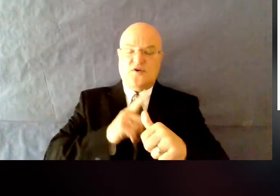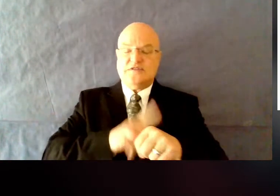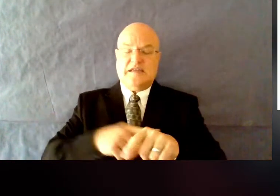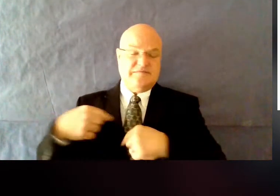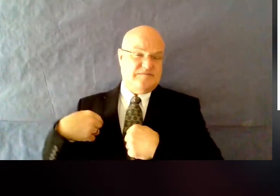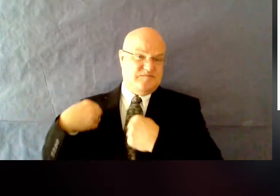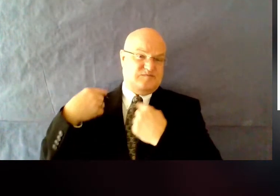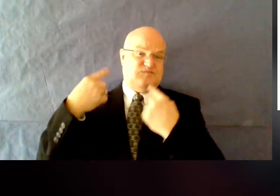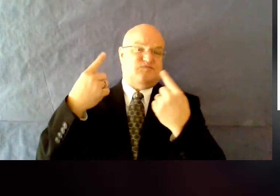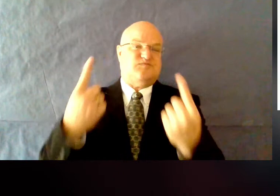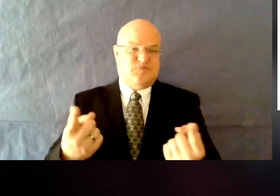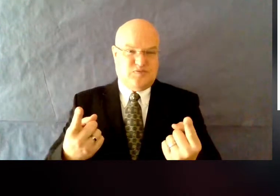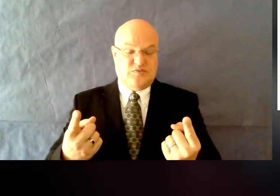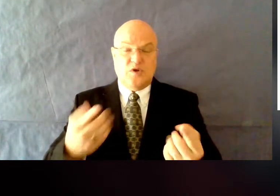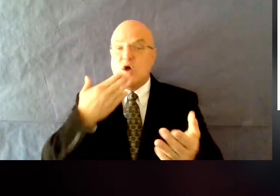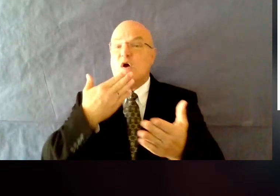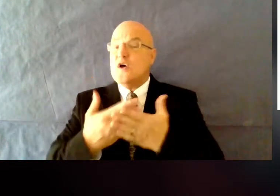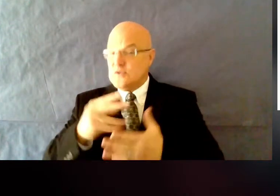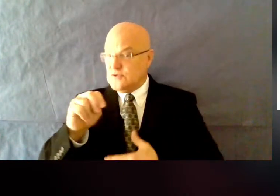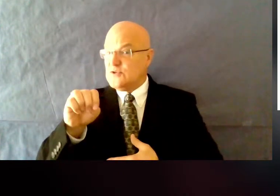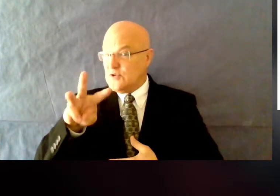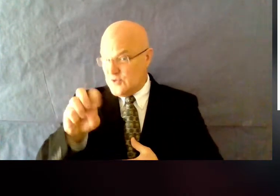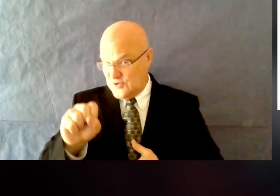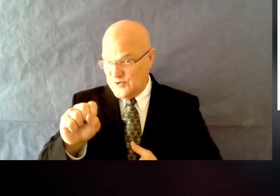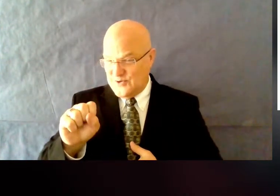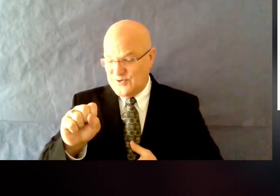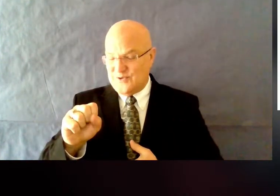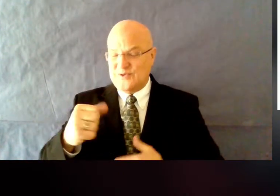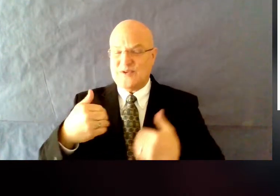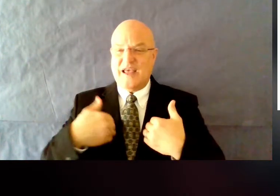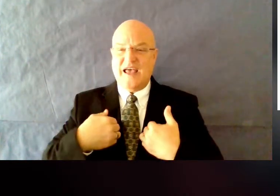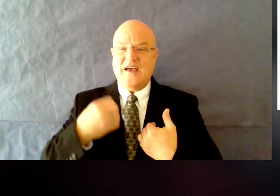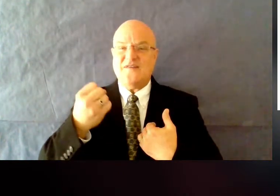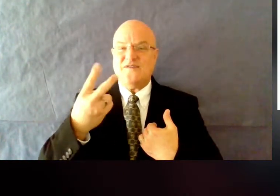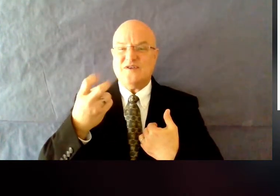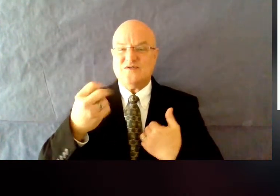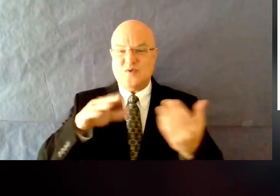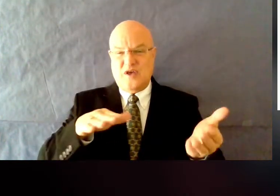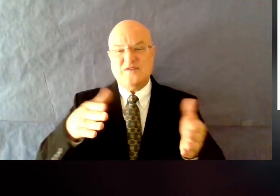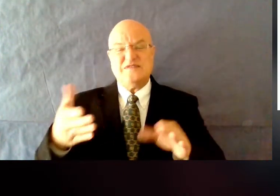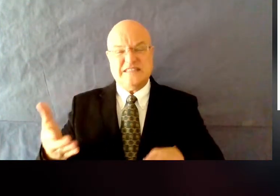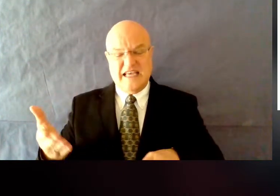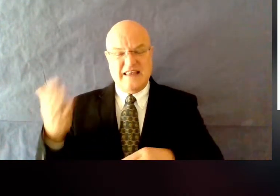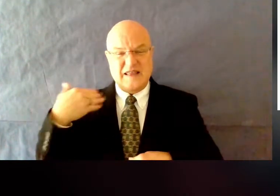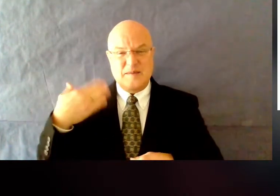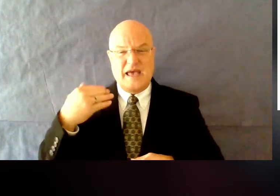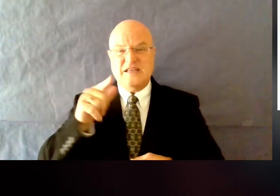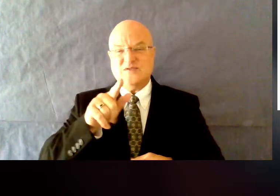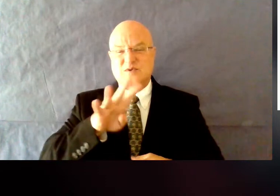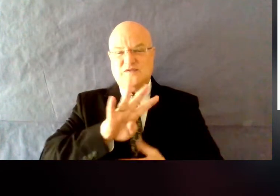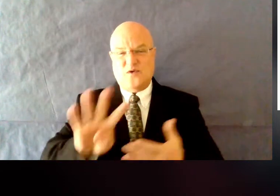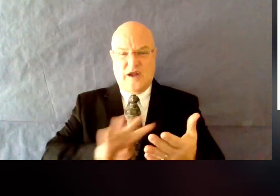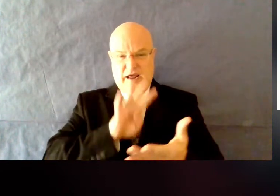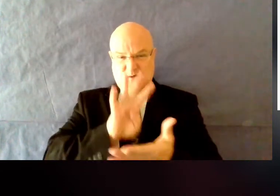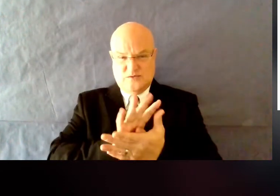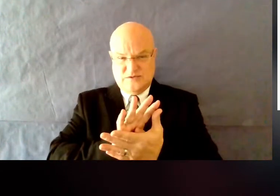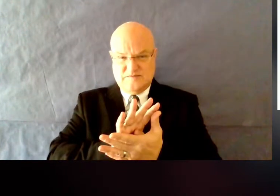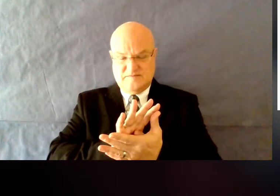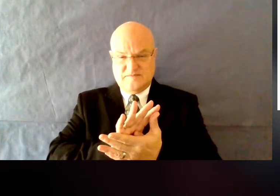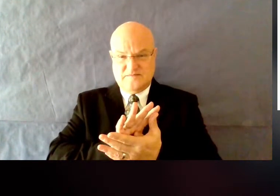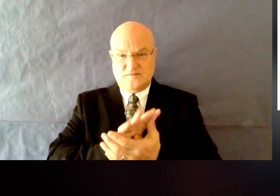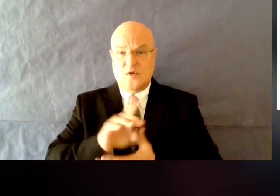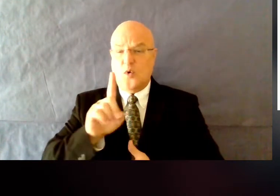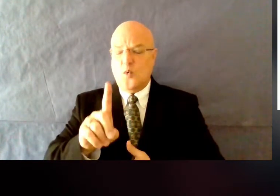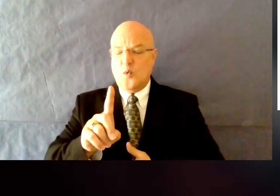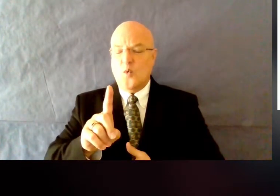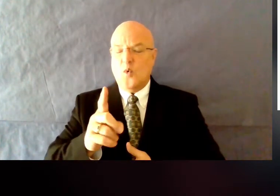time. This is great news for us. We've had 12 deaths, regrettably, over the last 24 hours. One statistic